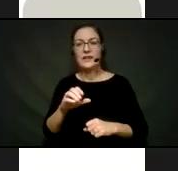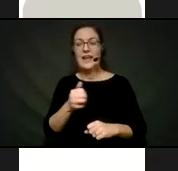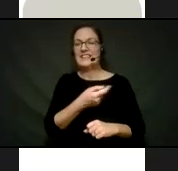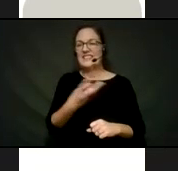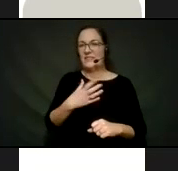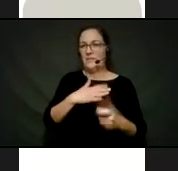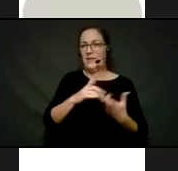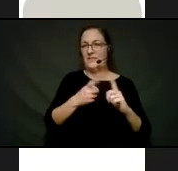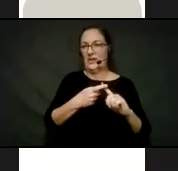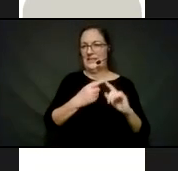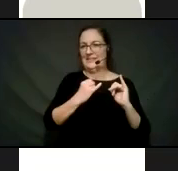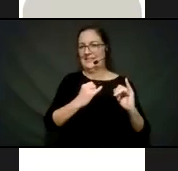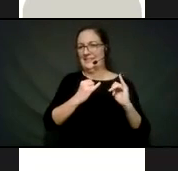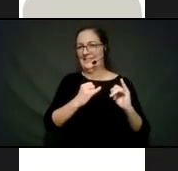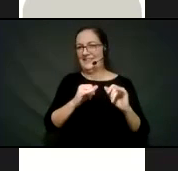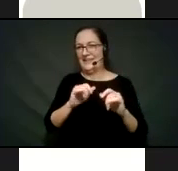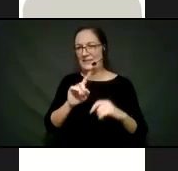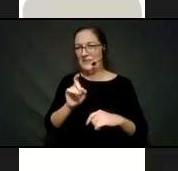question.